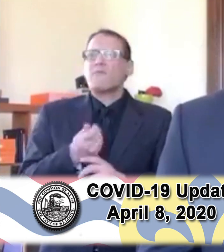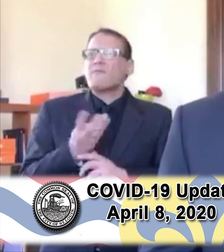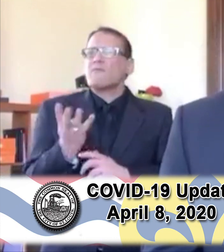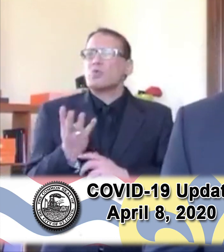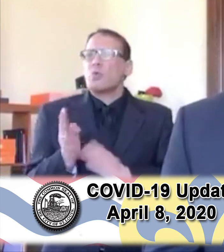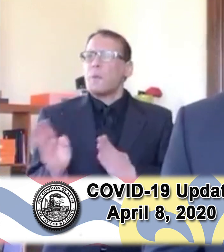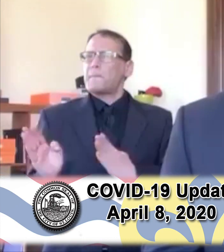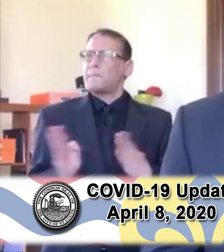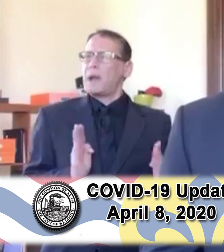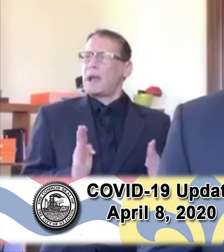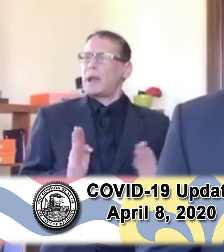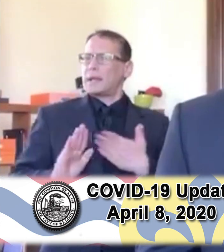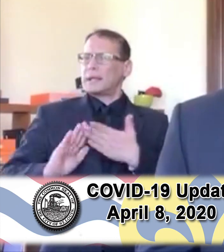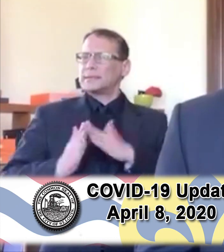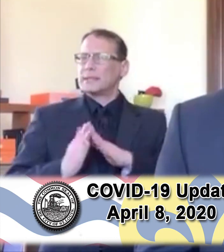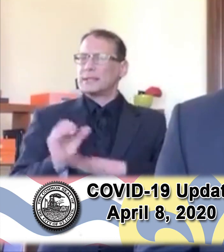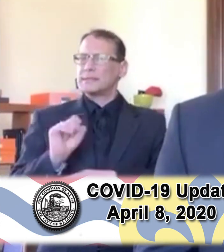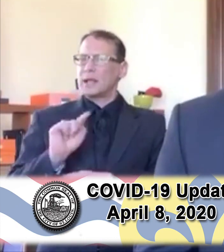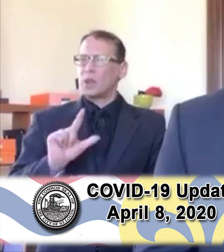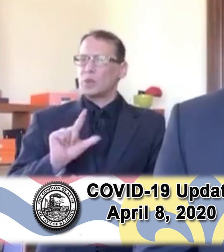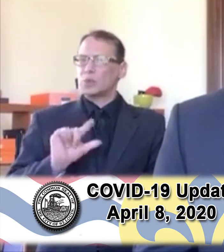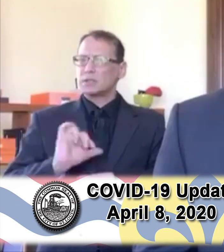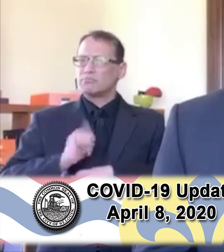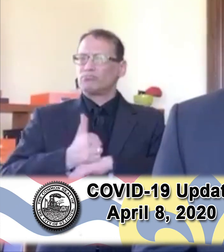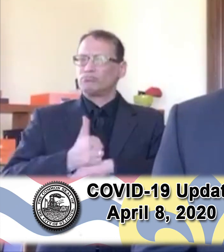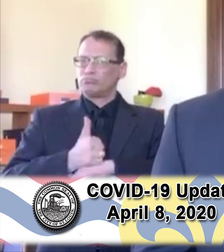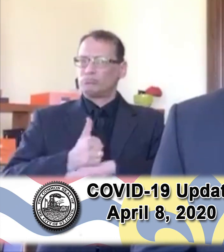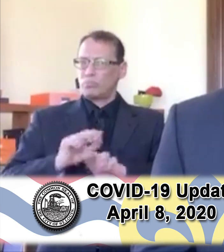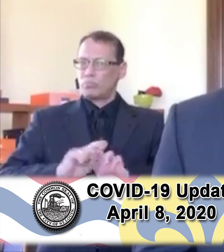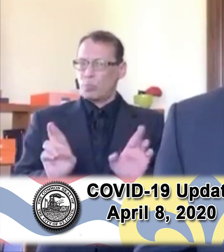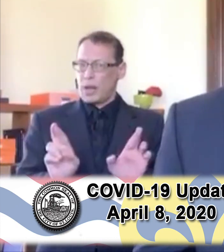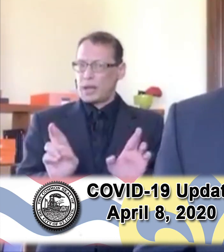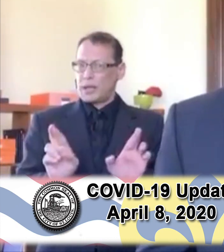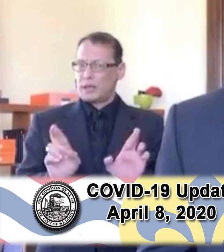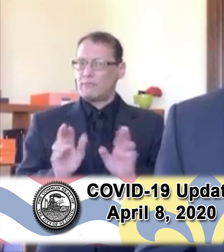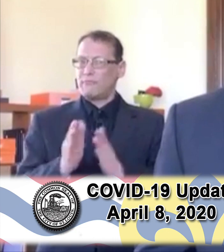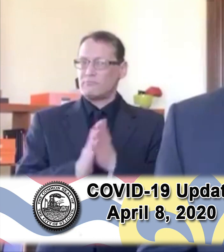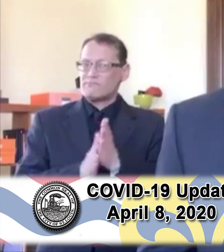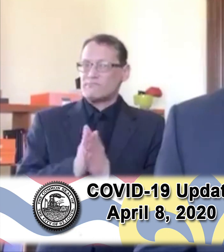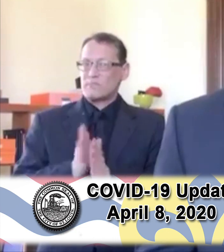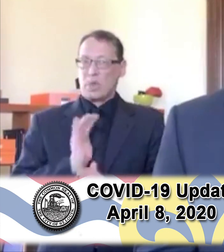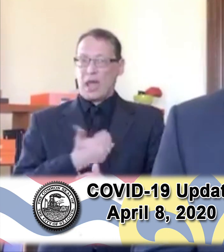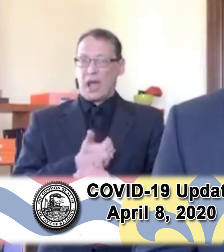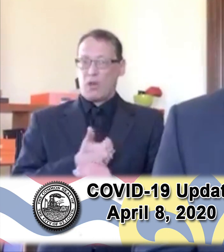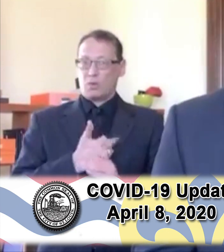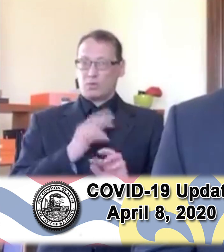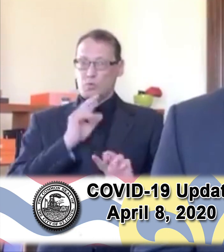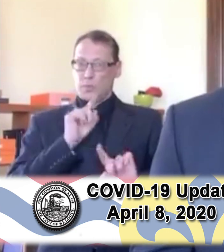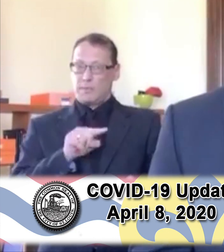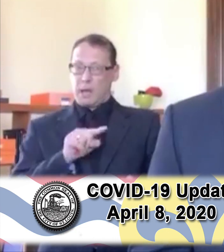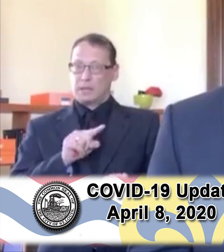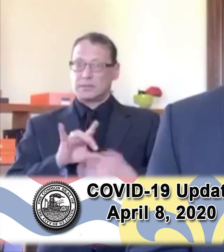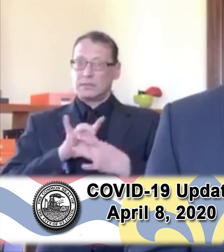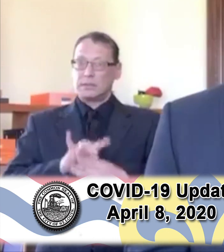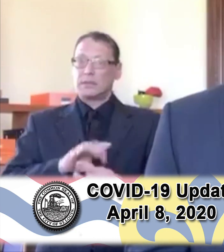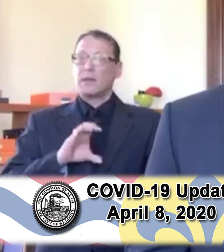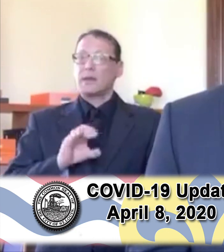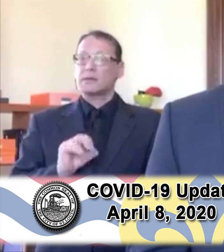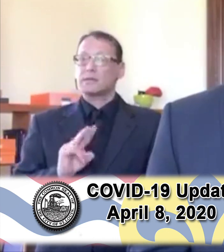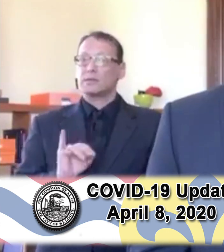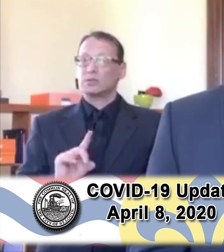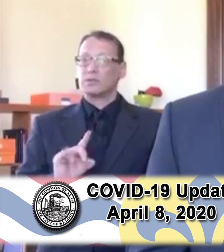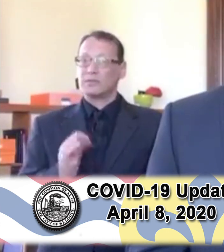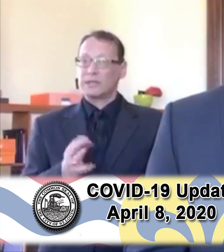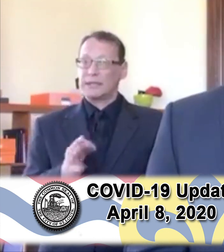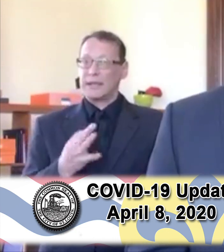that the city of St. Louis is putting on to bolster our response or enhance our response for COVID-19. One